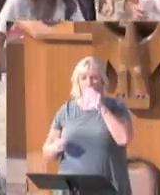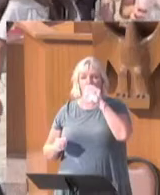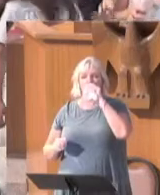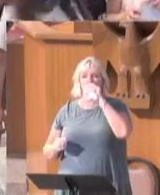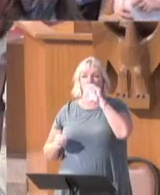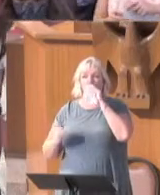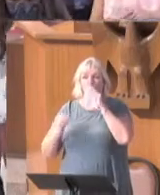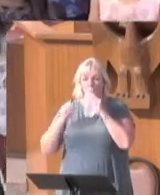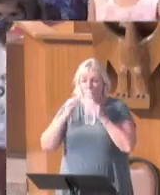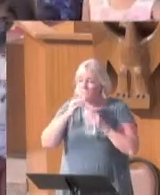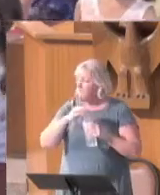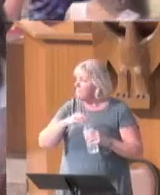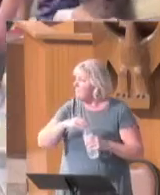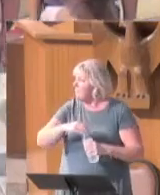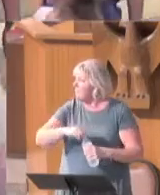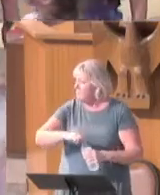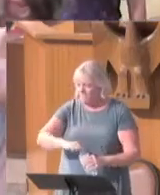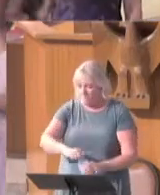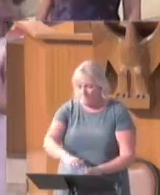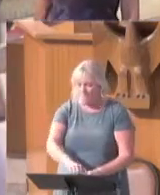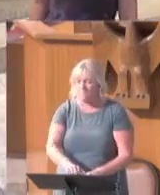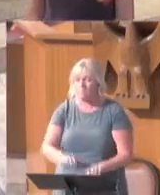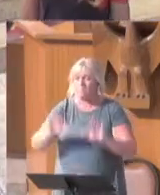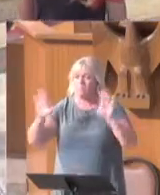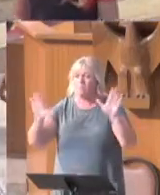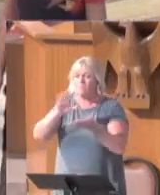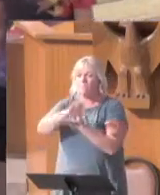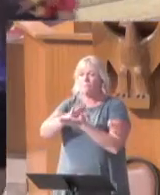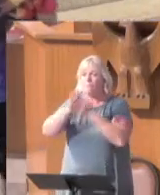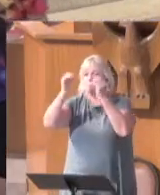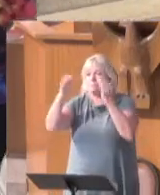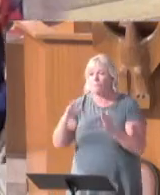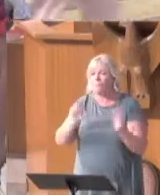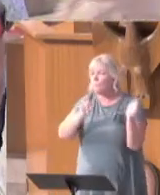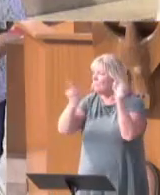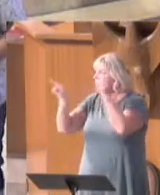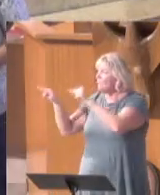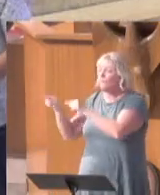here, that would be wonderful. We'll see you upstairs.